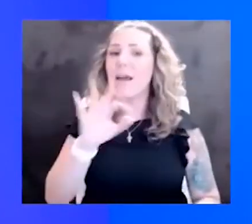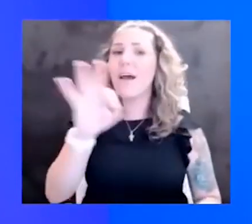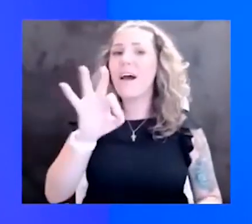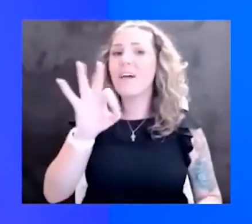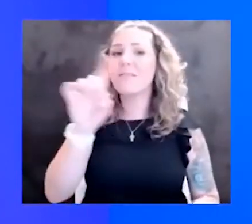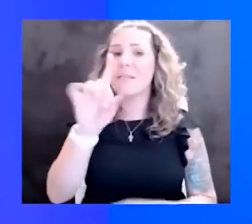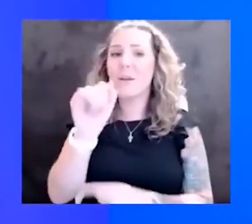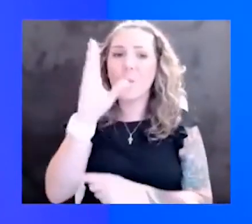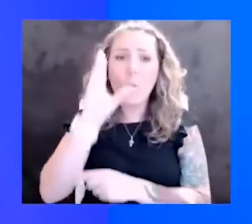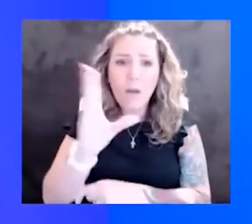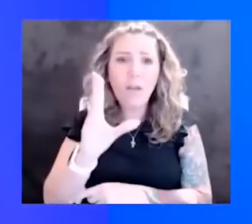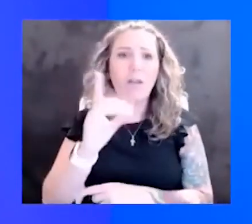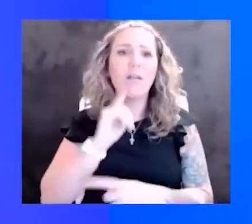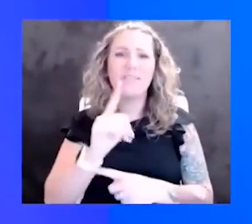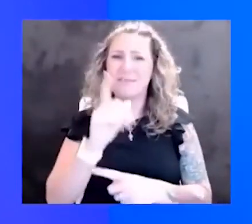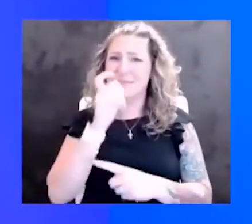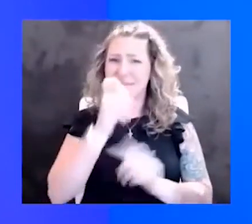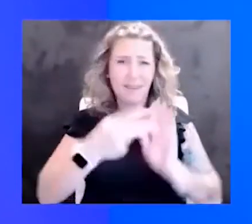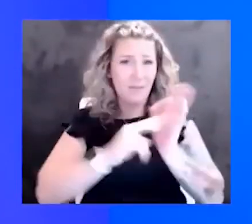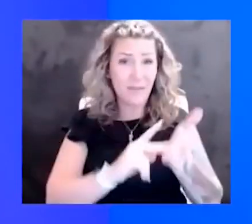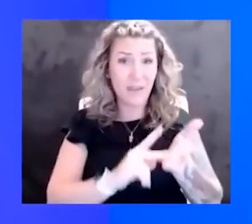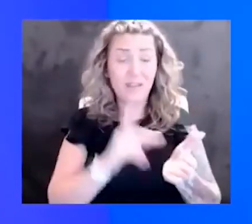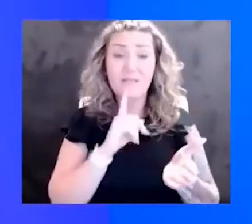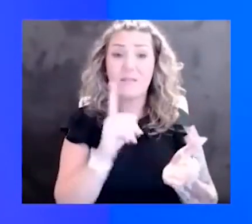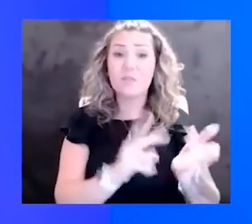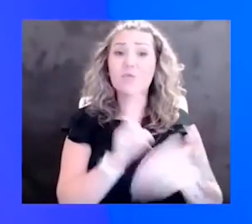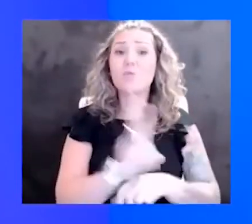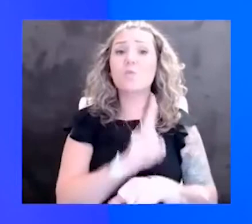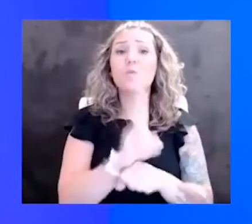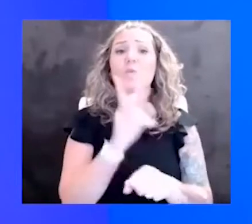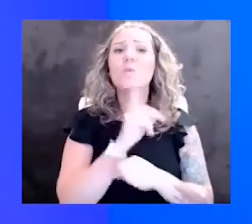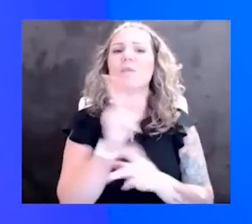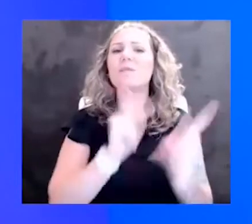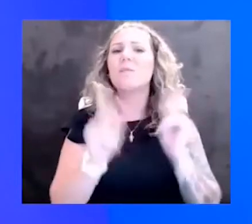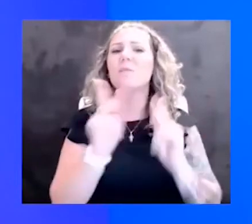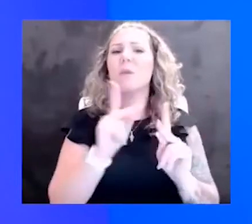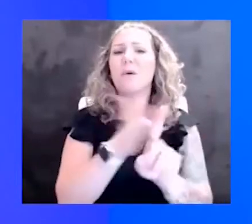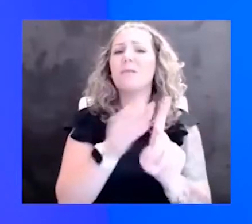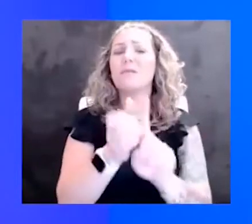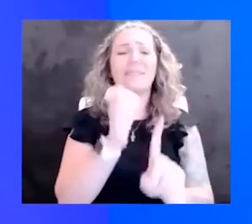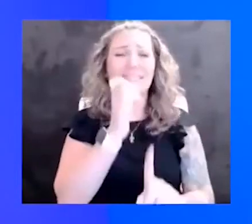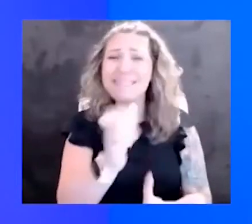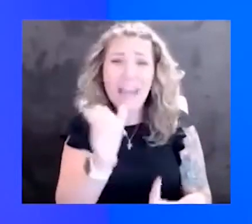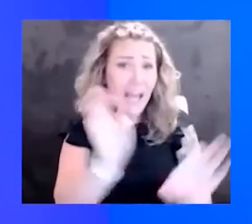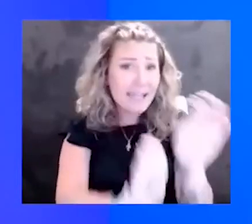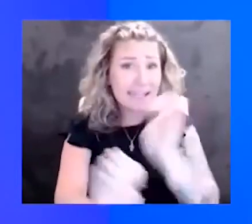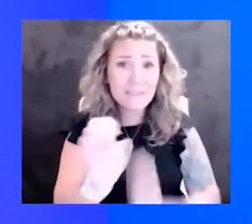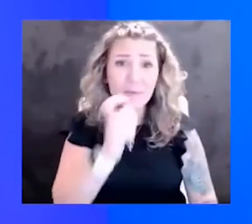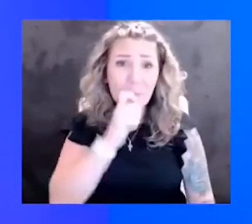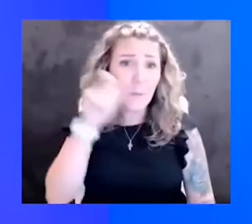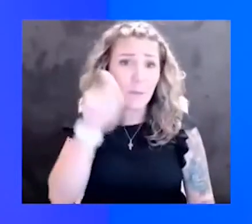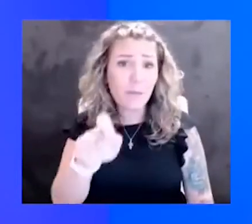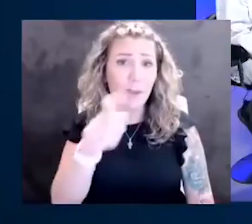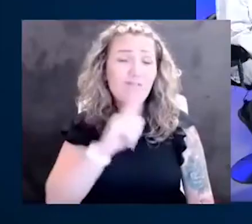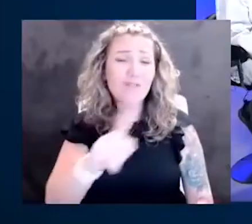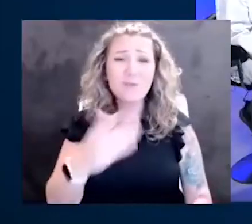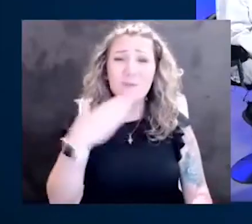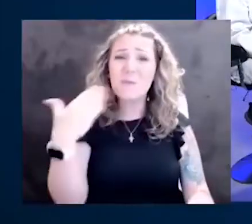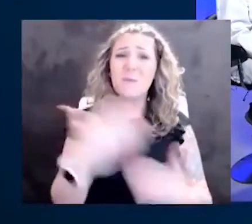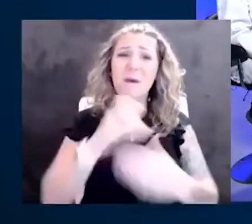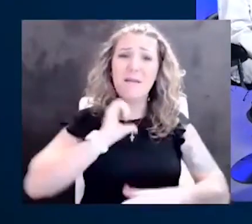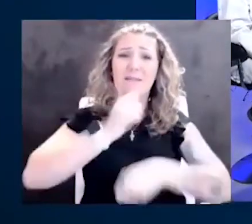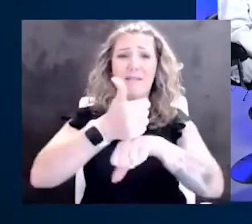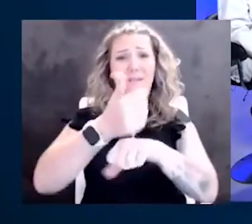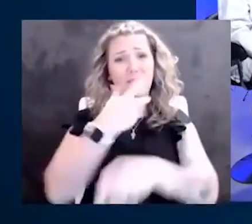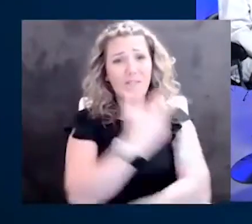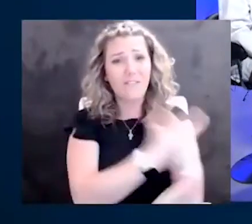I think it is used occasionally to dissuade people. But this is really not an experiment. It's a very well-established vaccine. And vaccination technology has